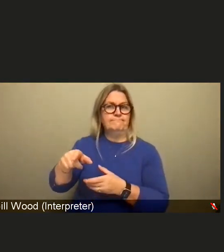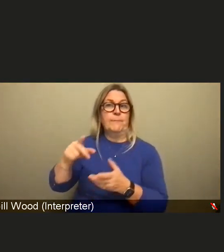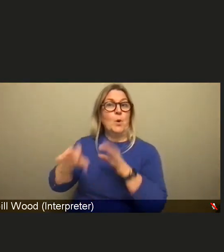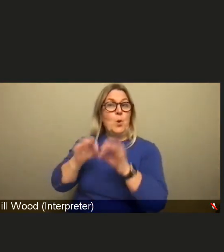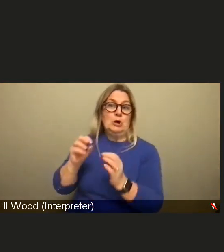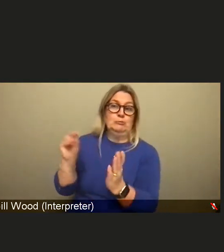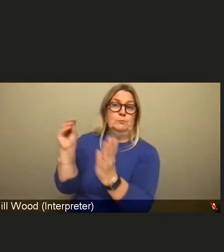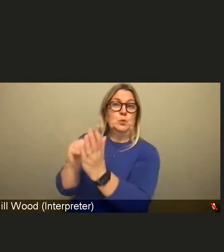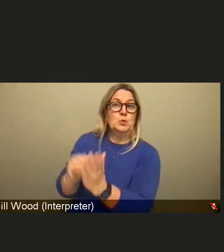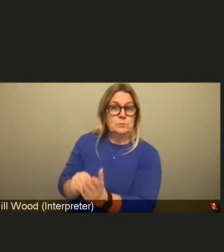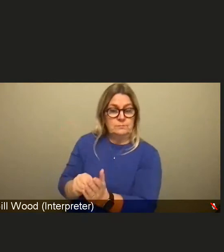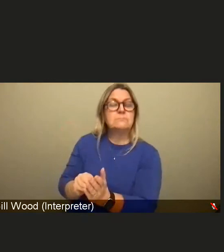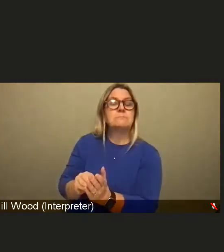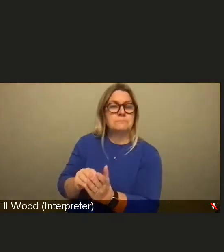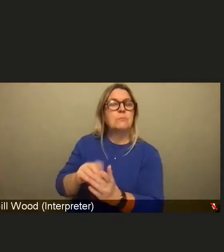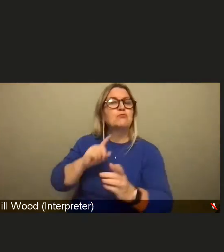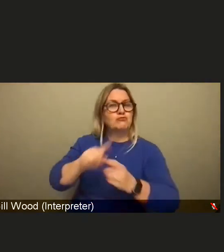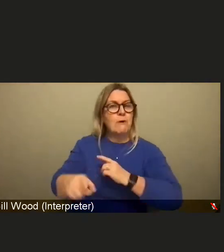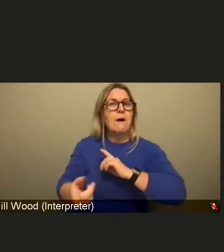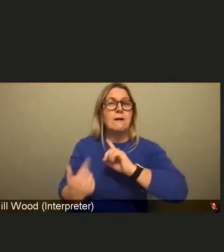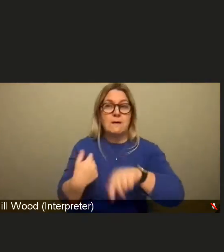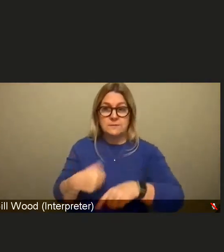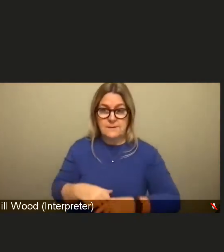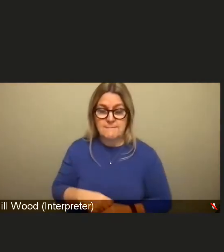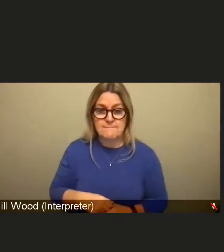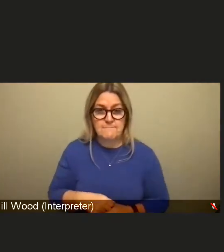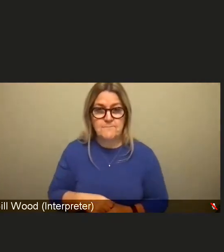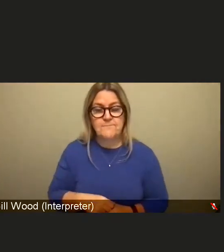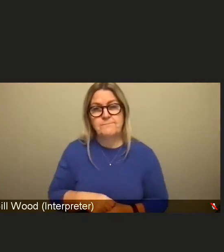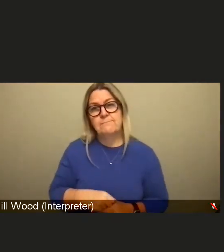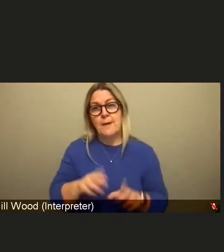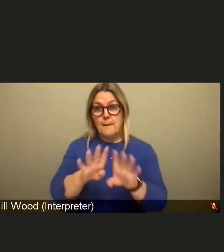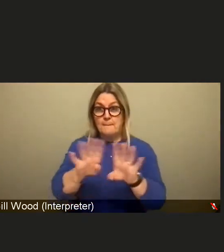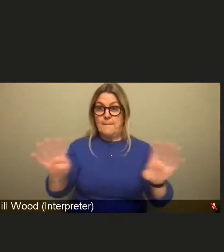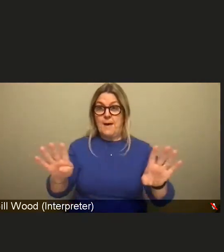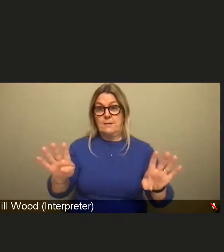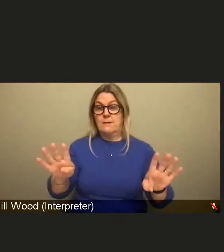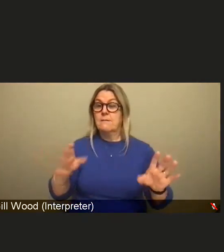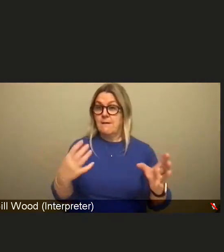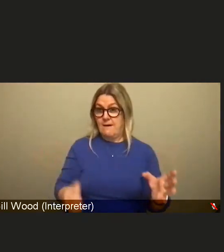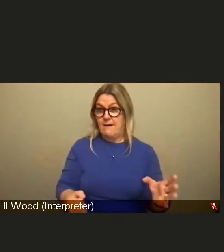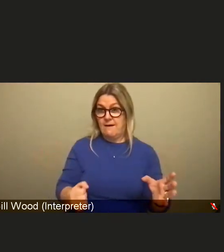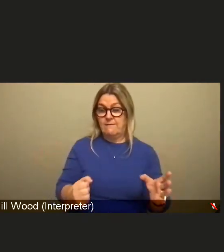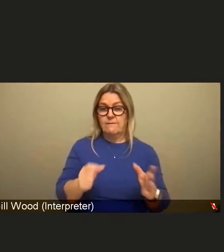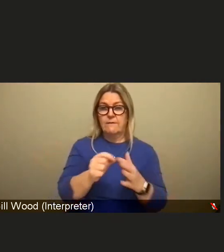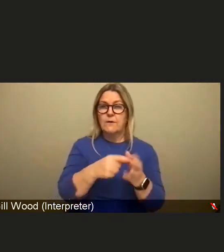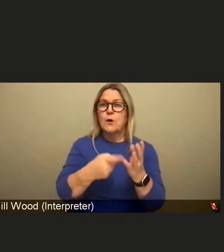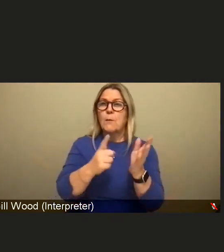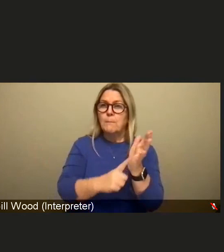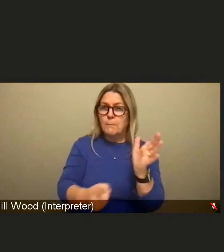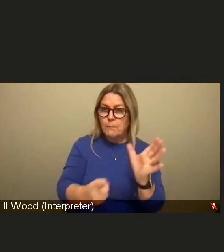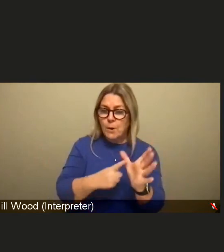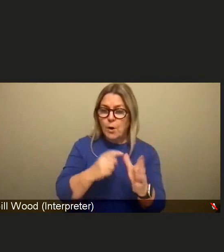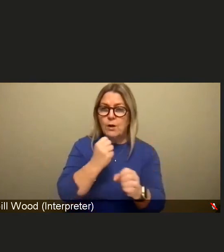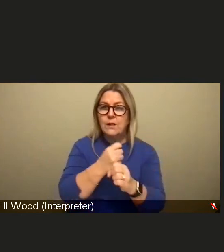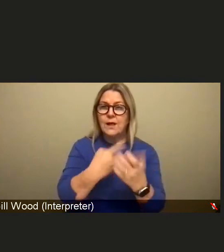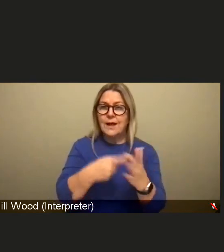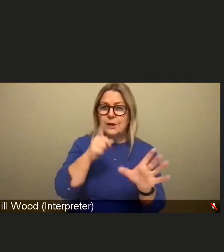panel. I'm very pleased to be joined by our panelists, Paula Gray, who's head of HR with